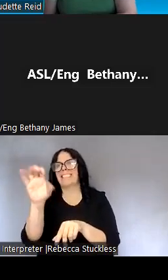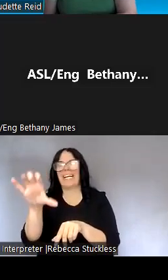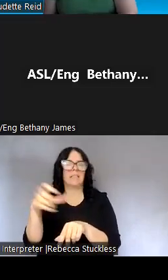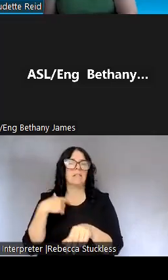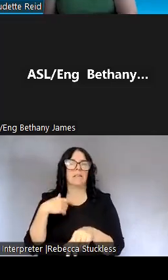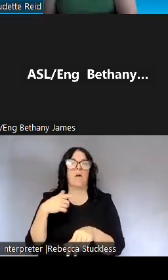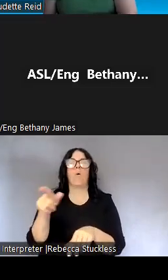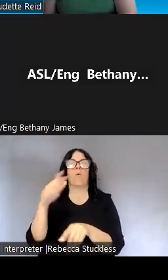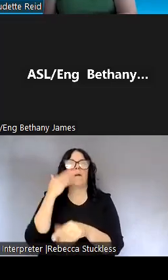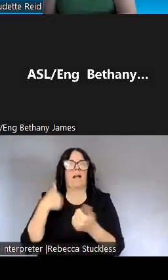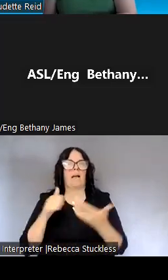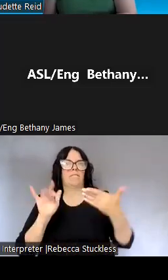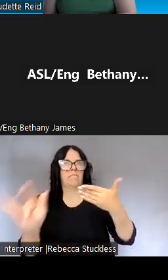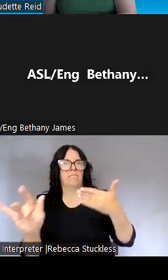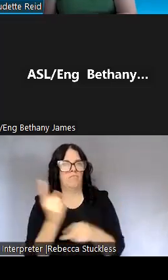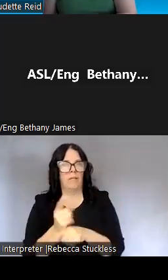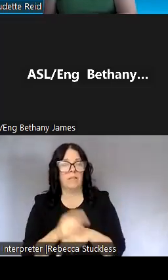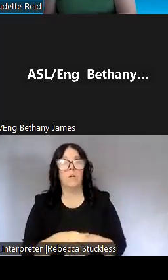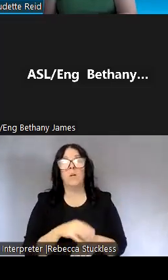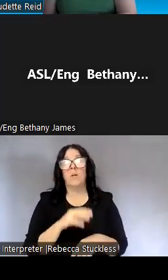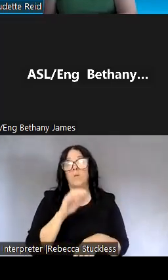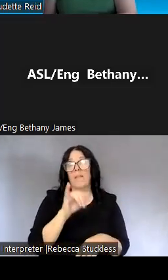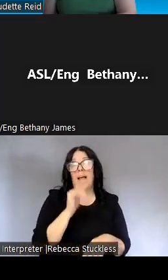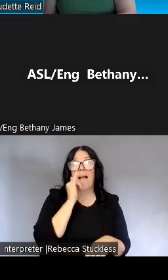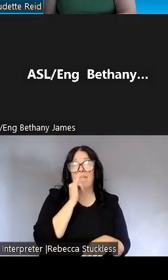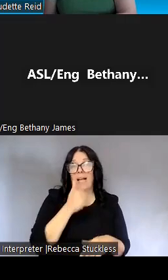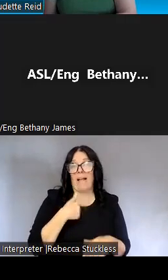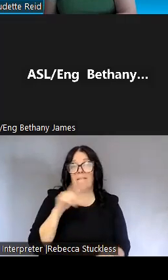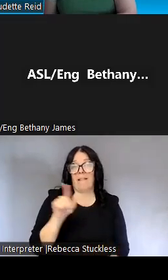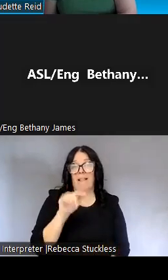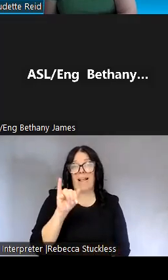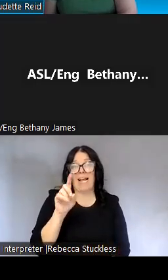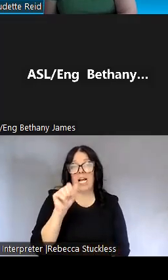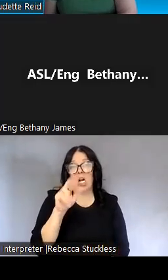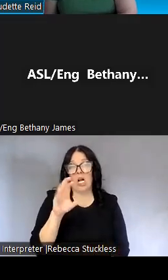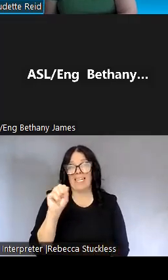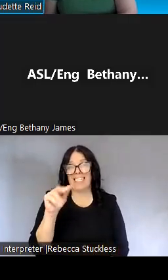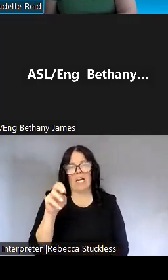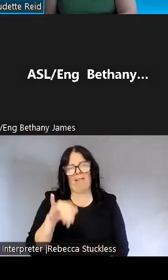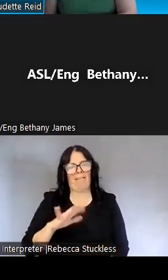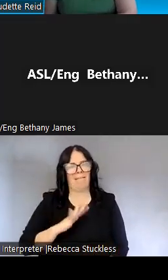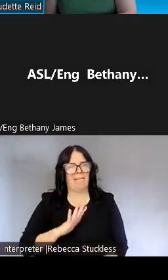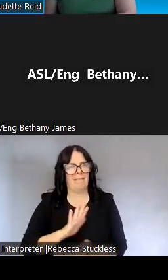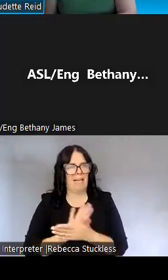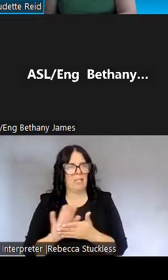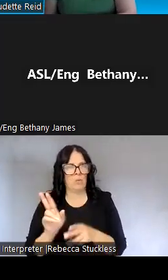have the LiDAR scanner, it really is an exciting thing to be able to work with for somebody who needs